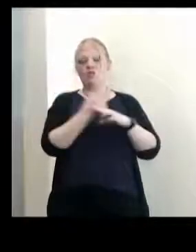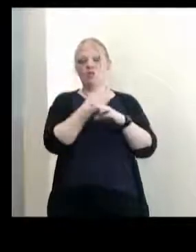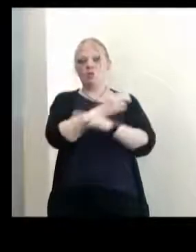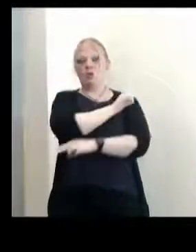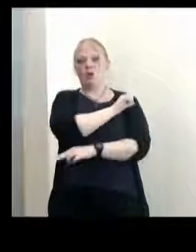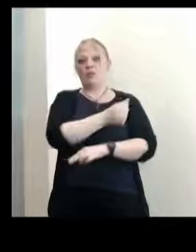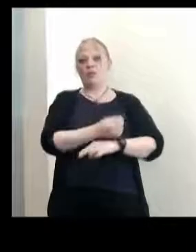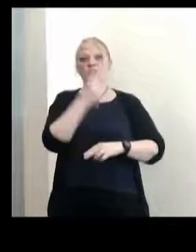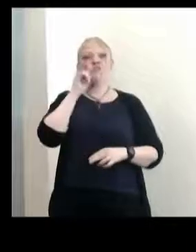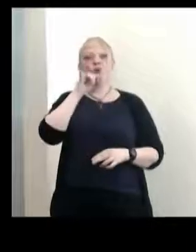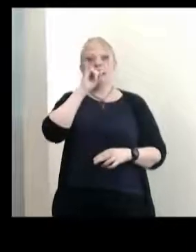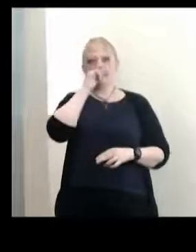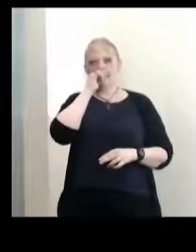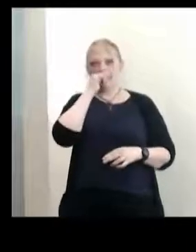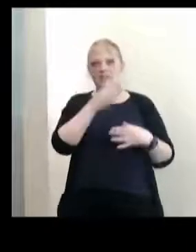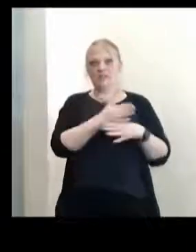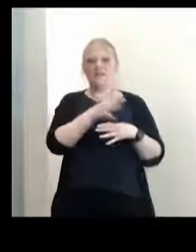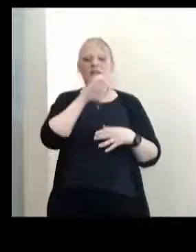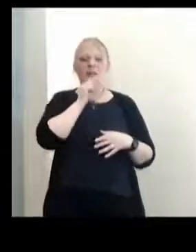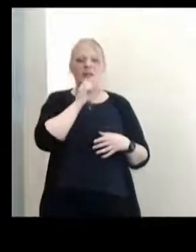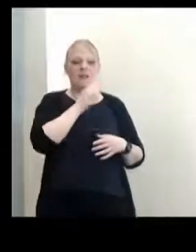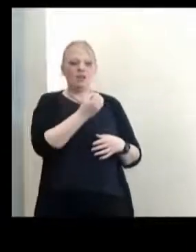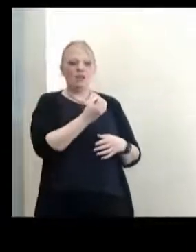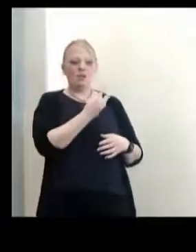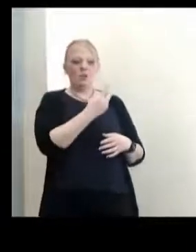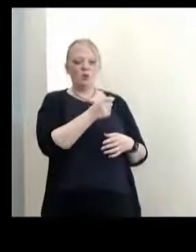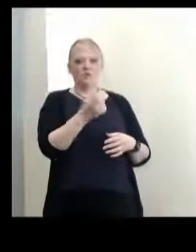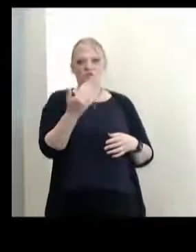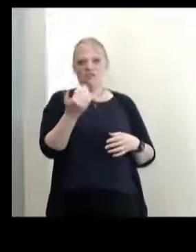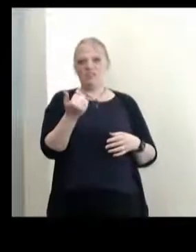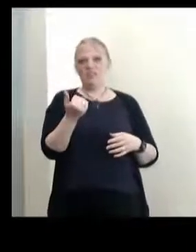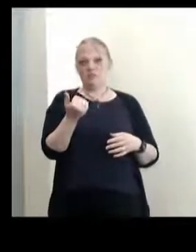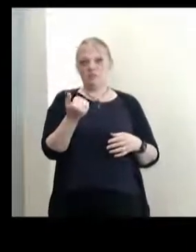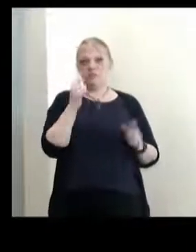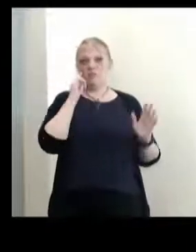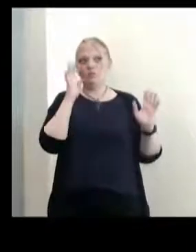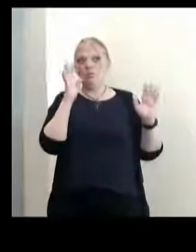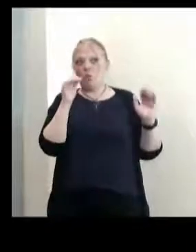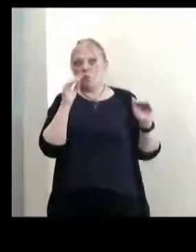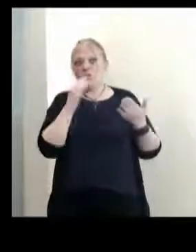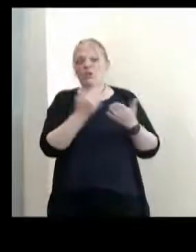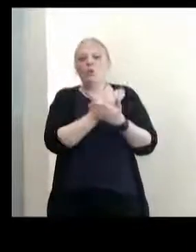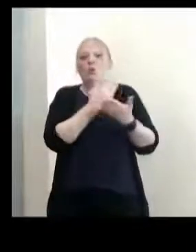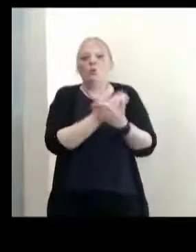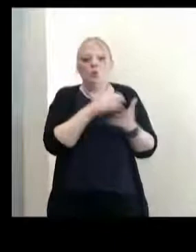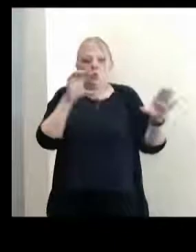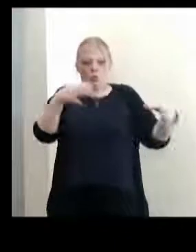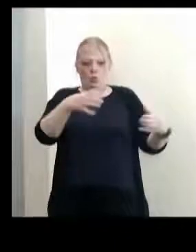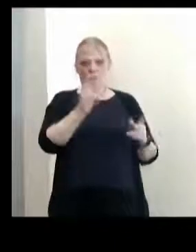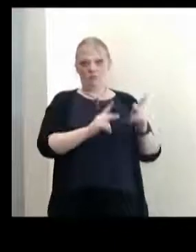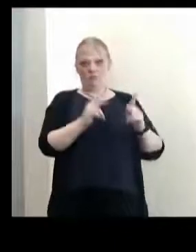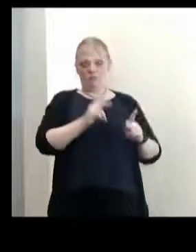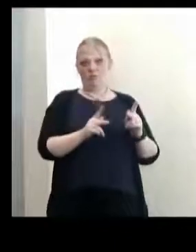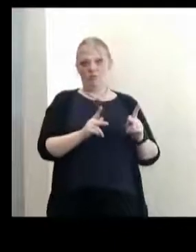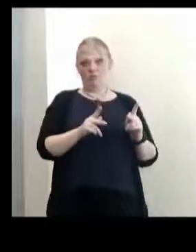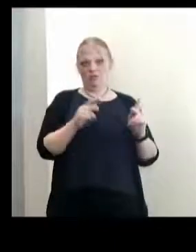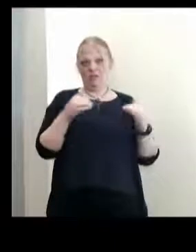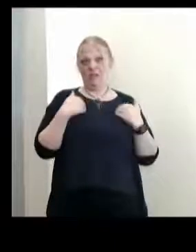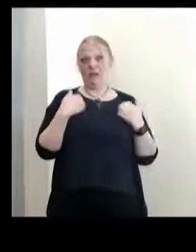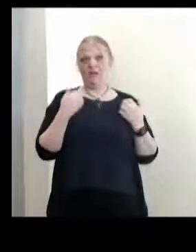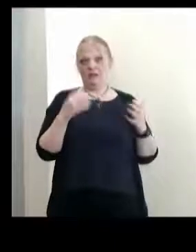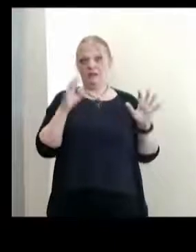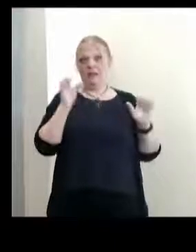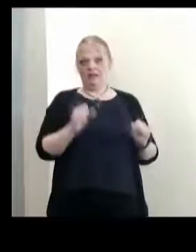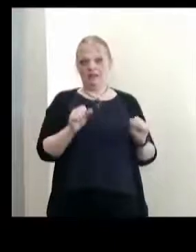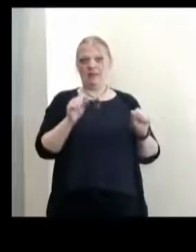for kids between the ages of 12 and 15 years. So hopefully there'll be a new population of young people that will be